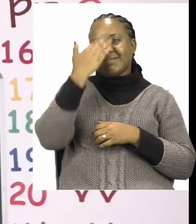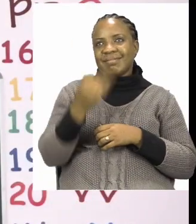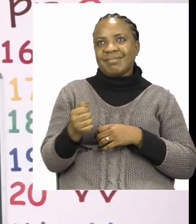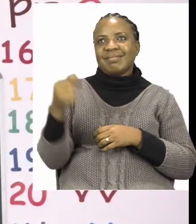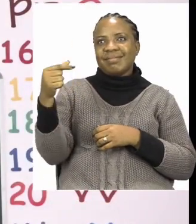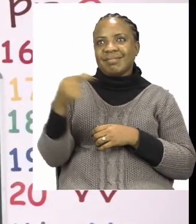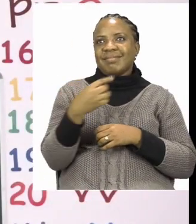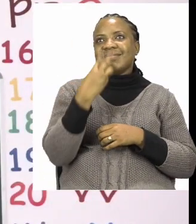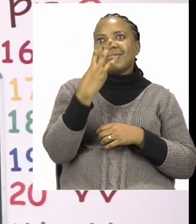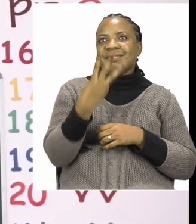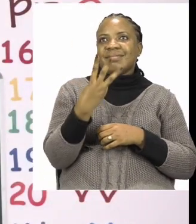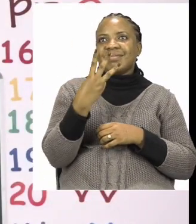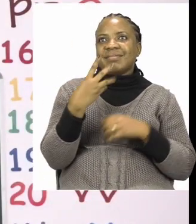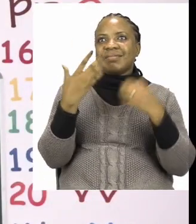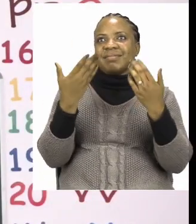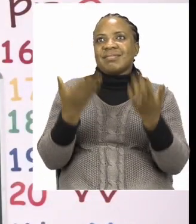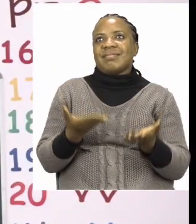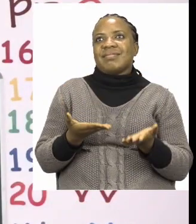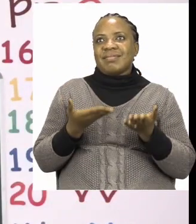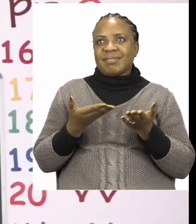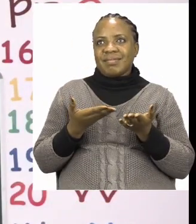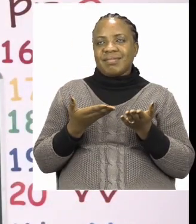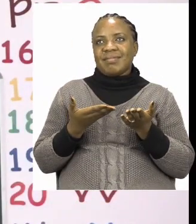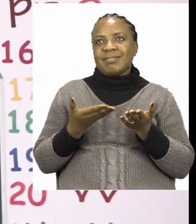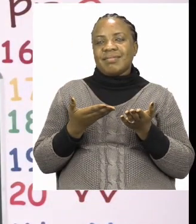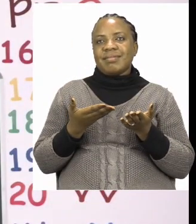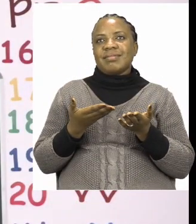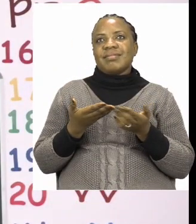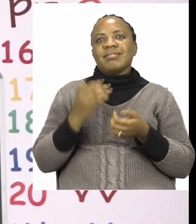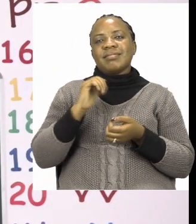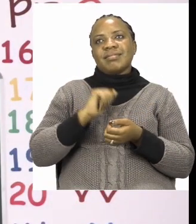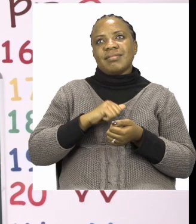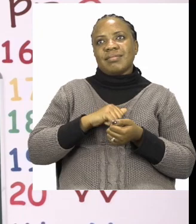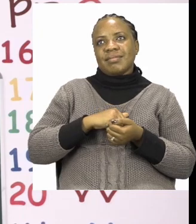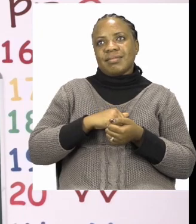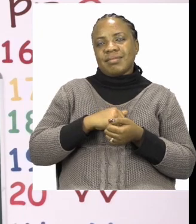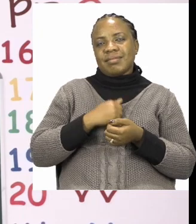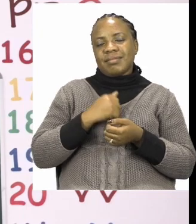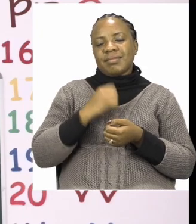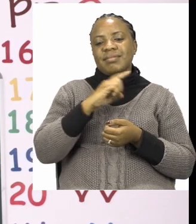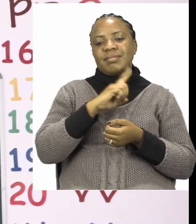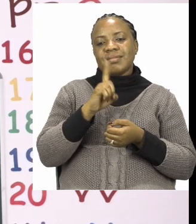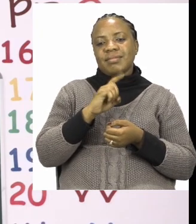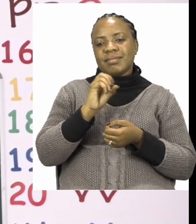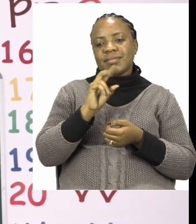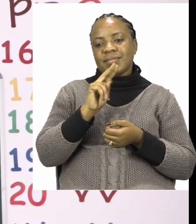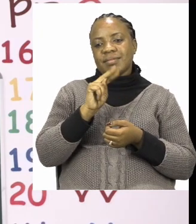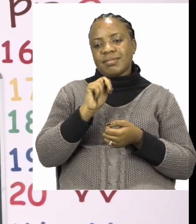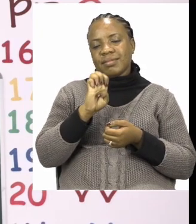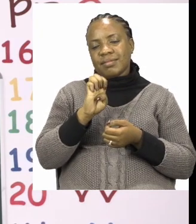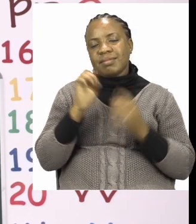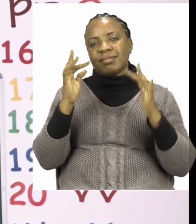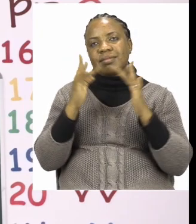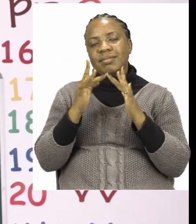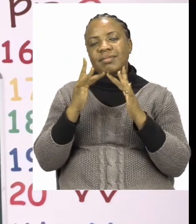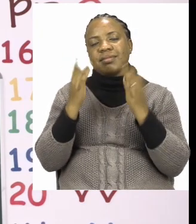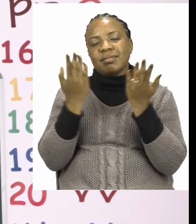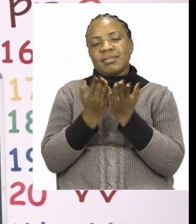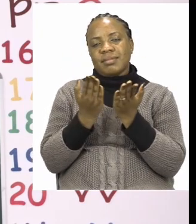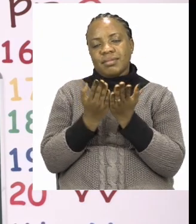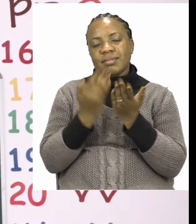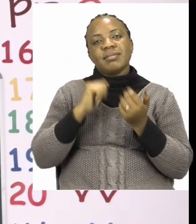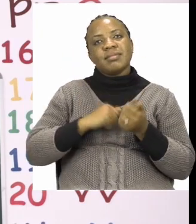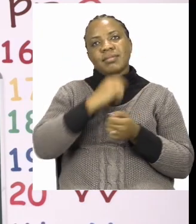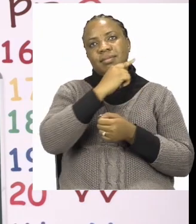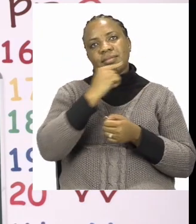Hello grade 3s and welcome to My Zone Online School. My name is Teacher Mutsa and